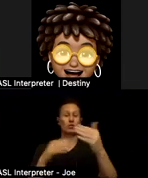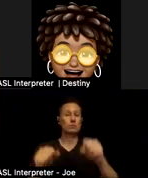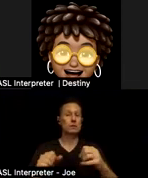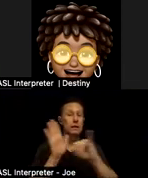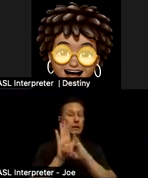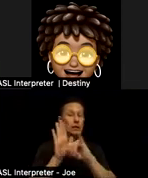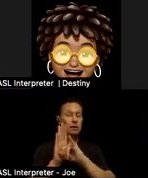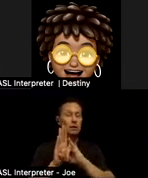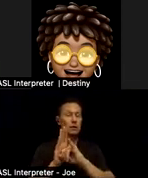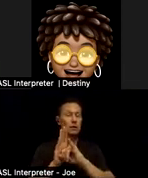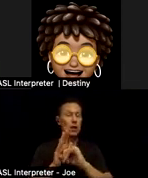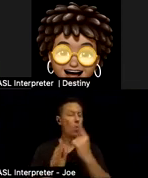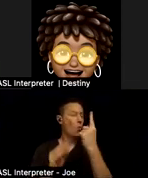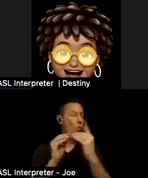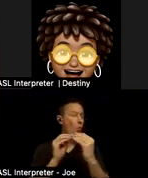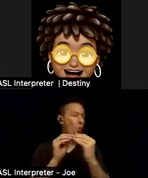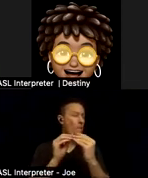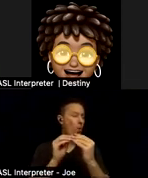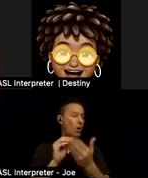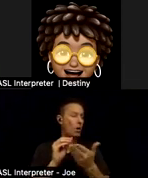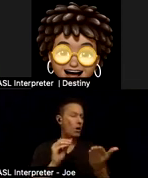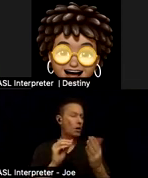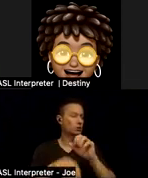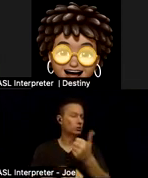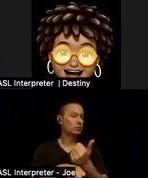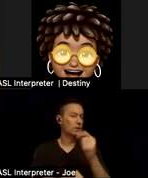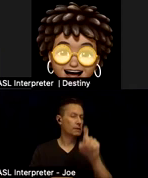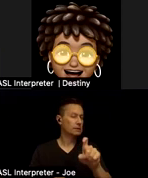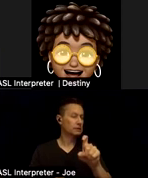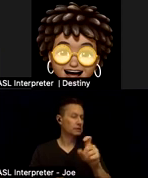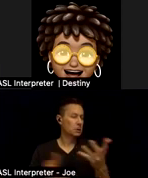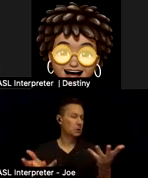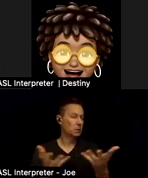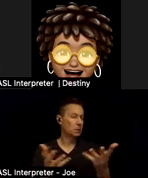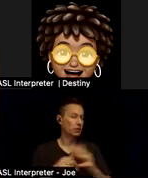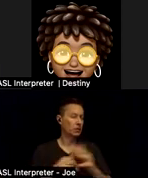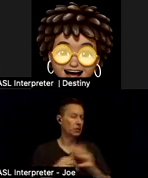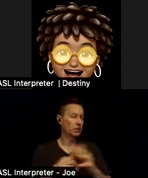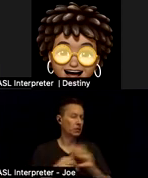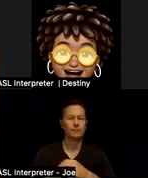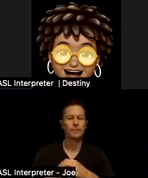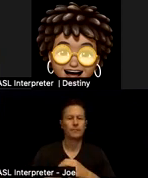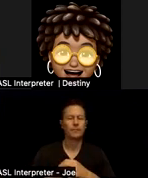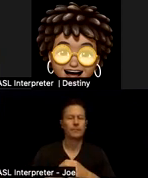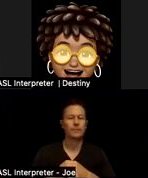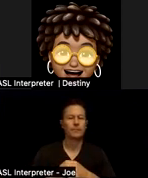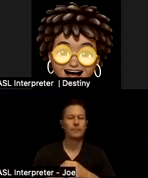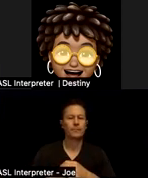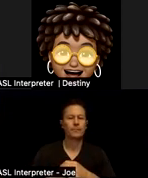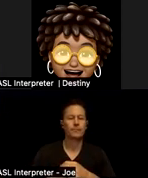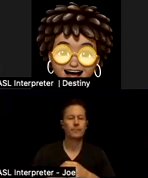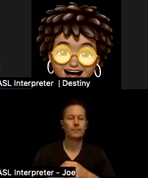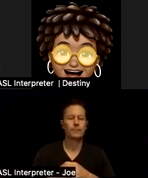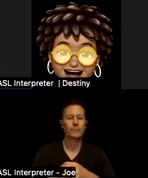least one more item to secure during an earthquake. So let's take a look, see what you can identify. Hopefully you